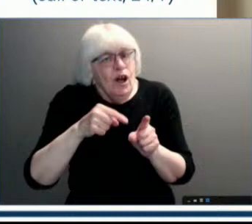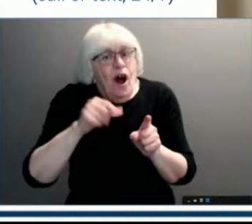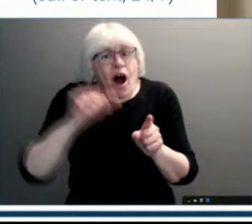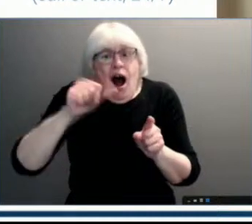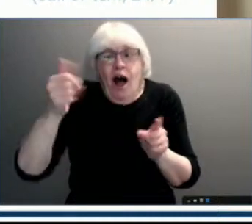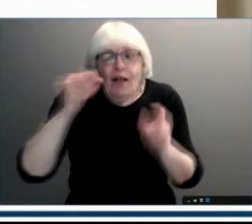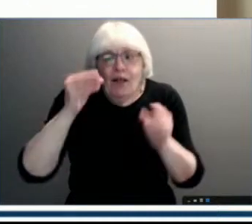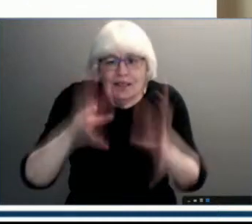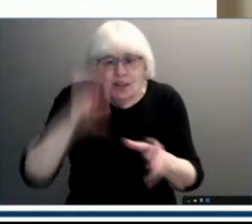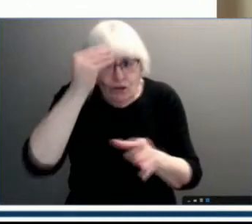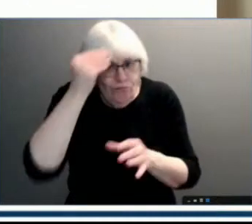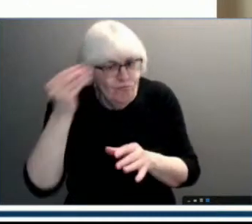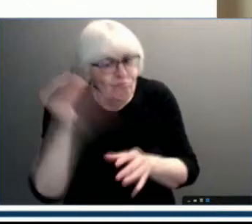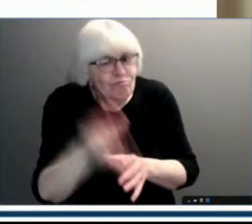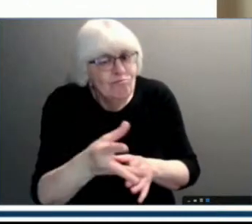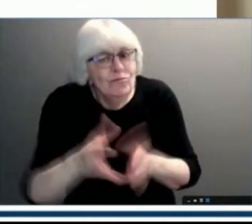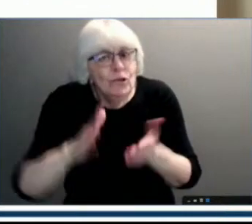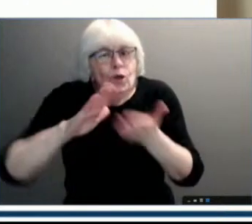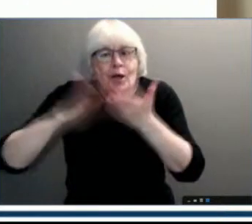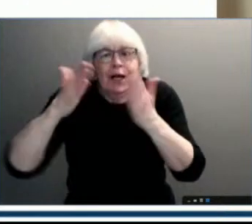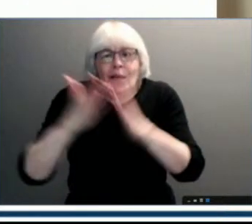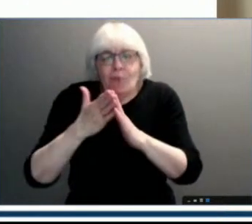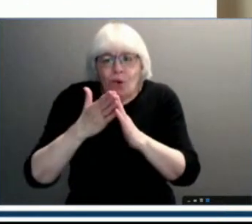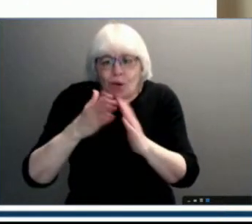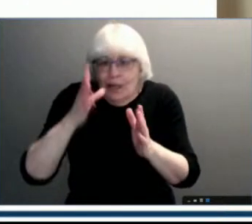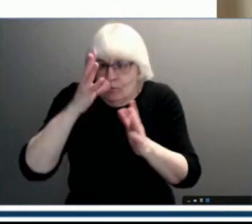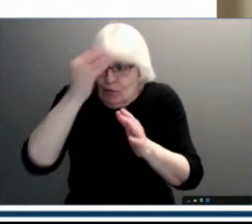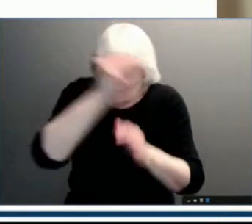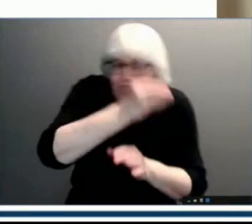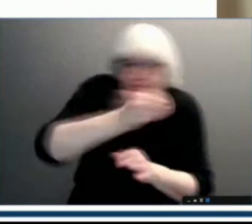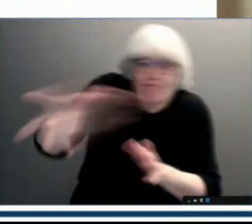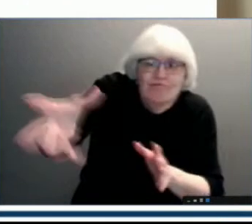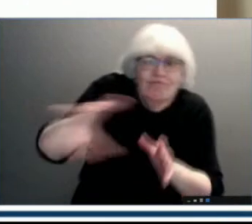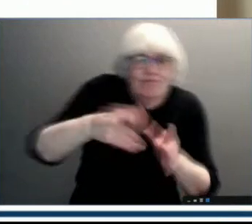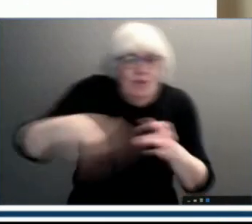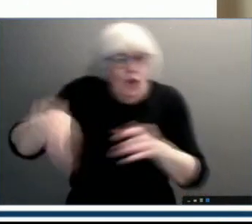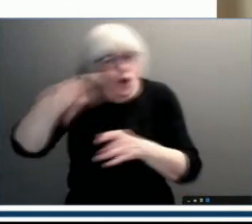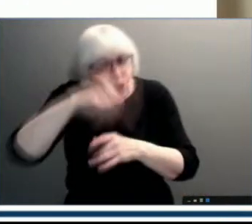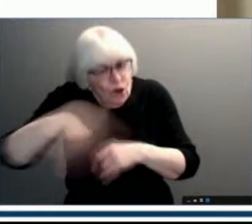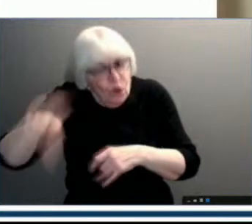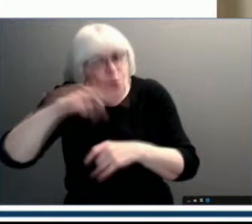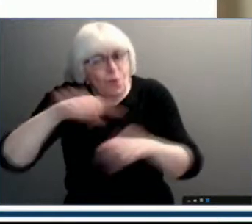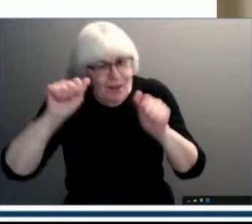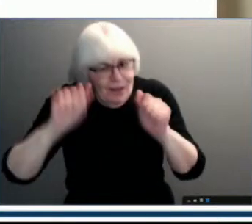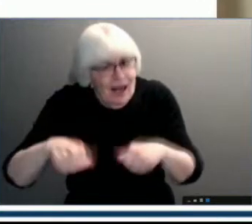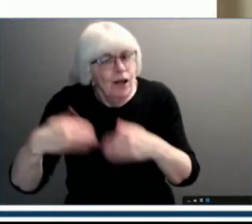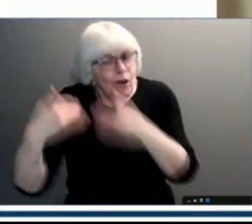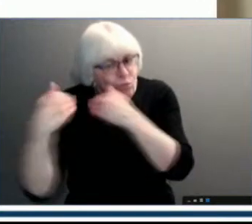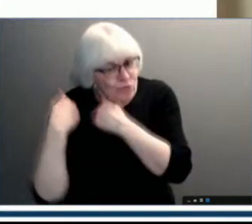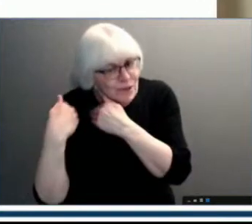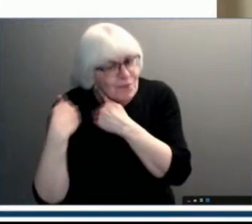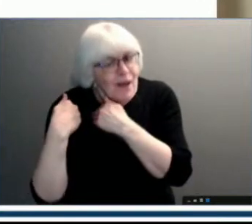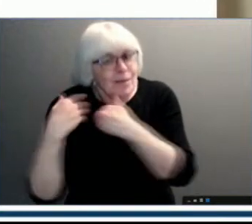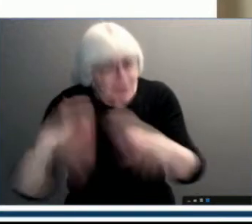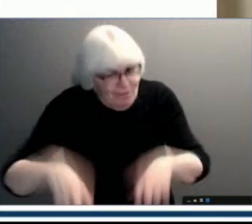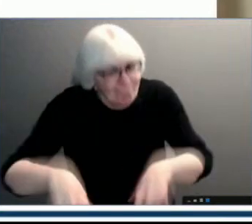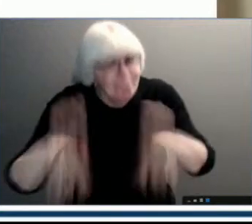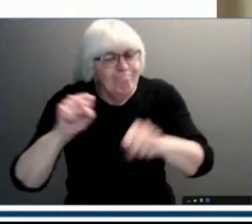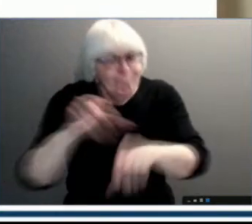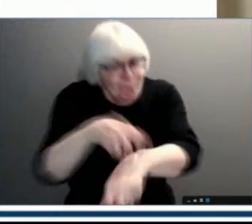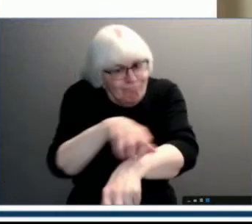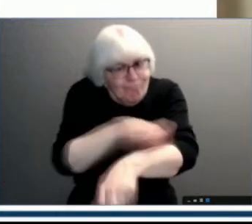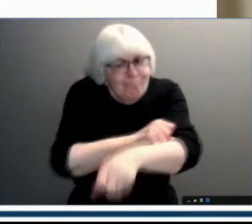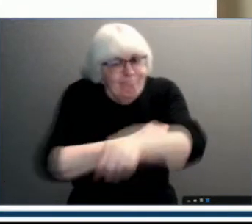just asking people to step up and be responsible and take personal responsibility. If you have COVID, let